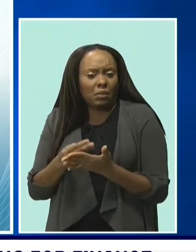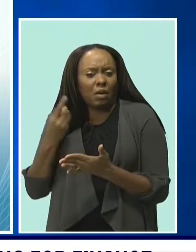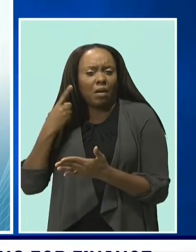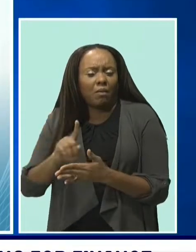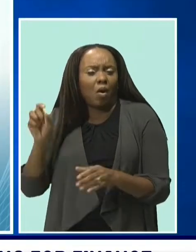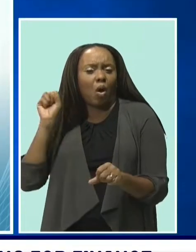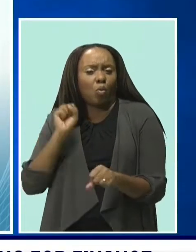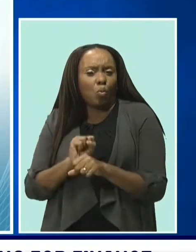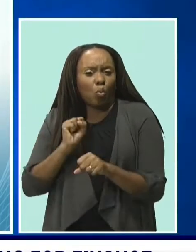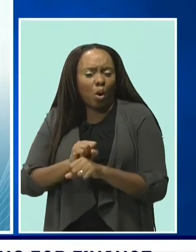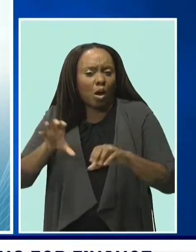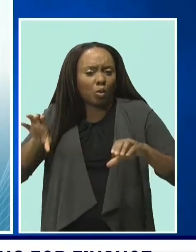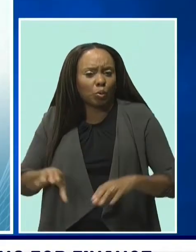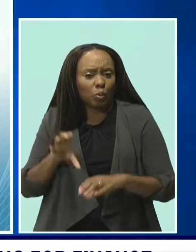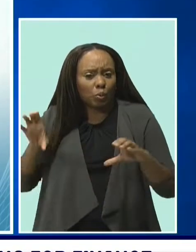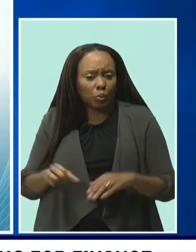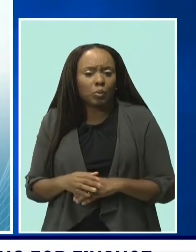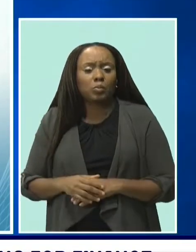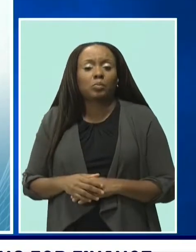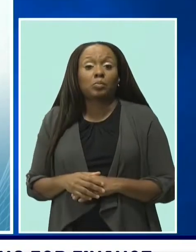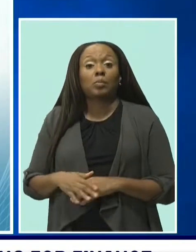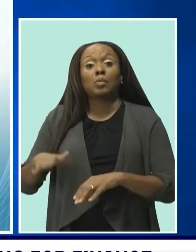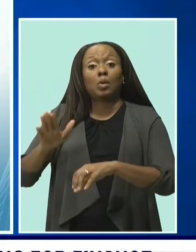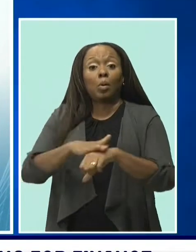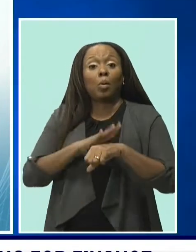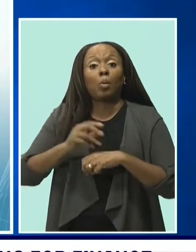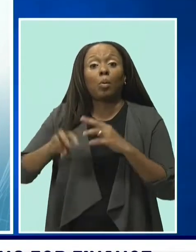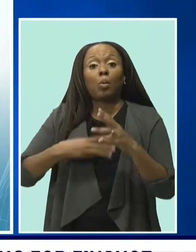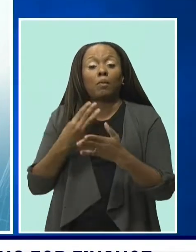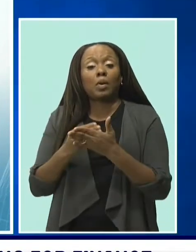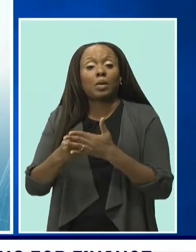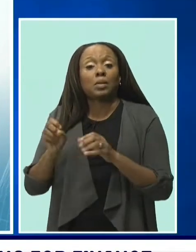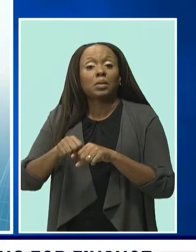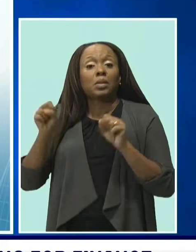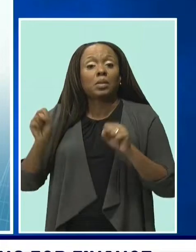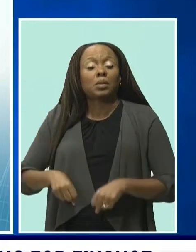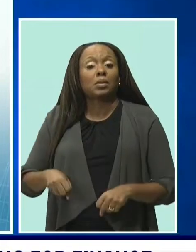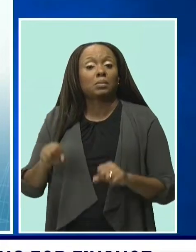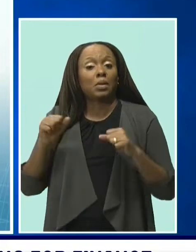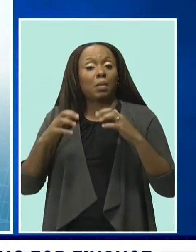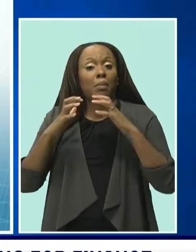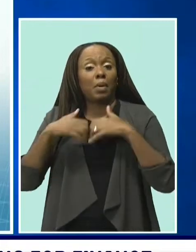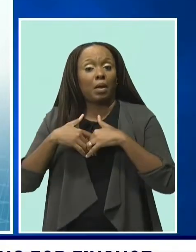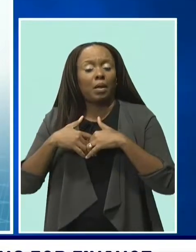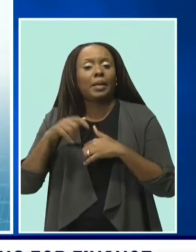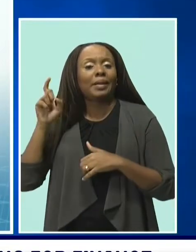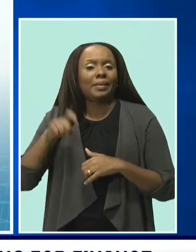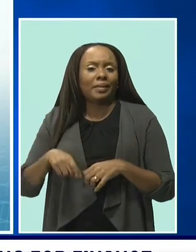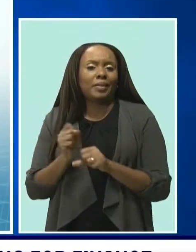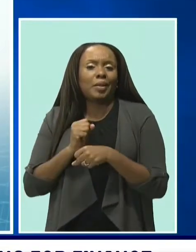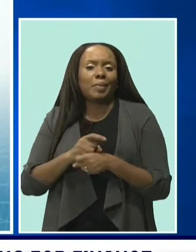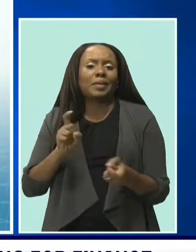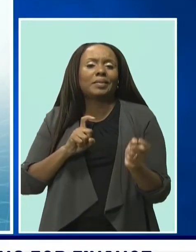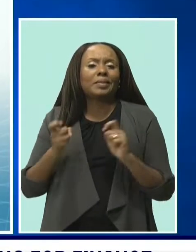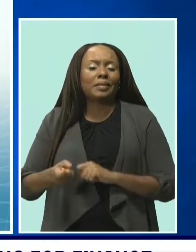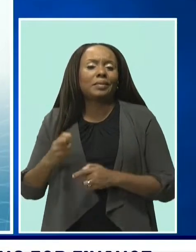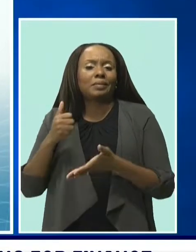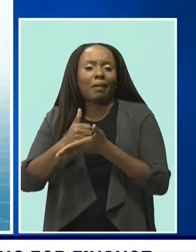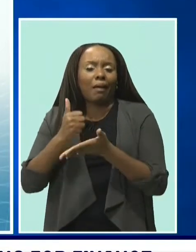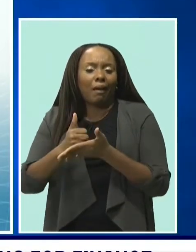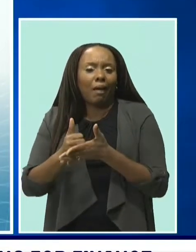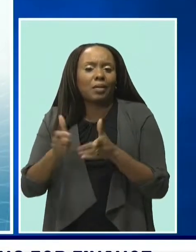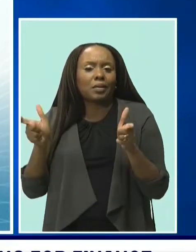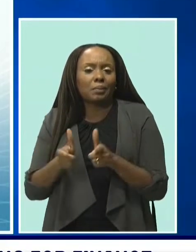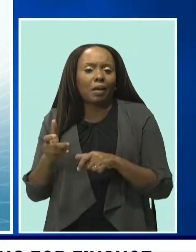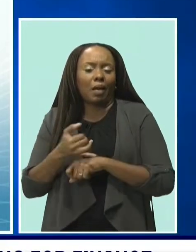operate. And she warned the world financial system could break down if changes are not made to accommodate small island developing